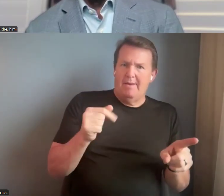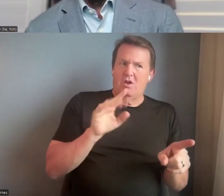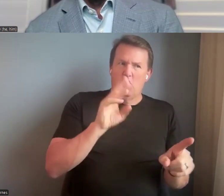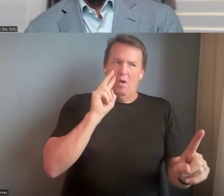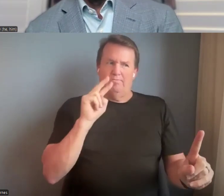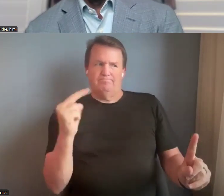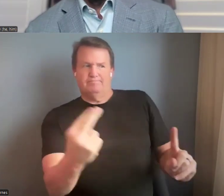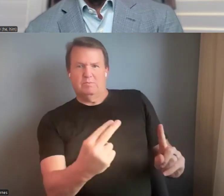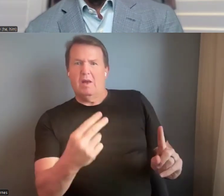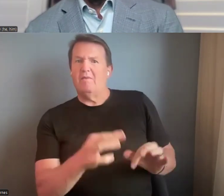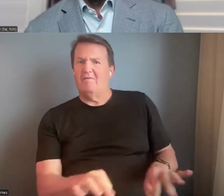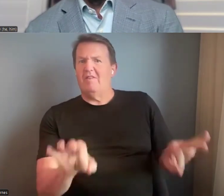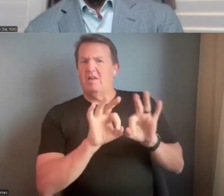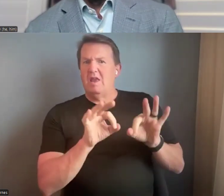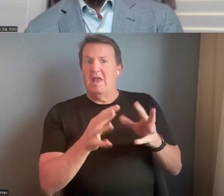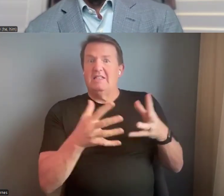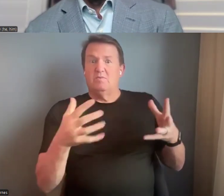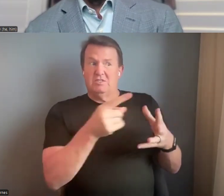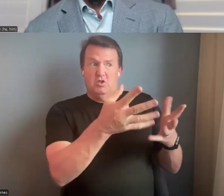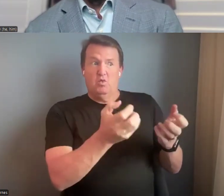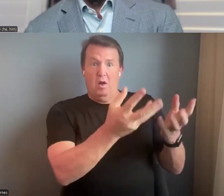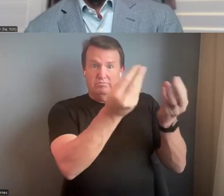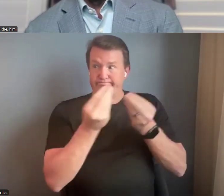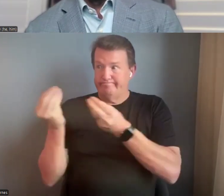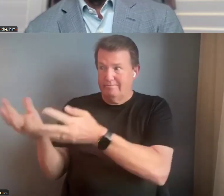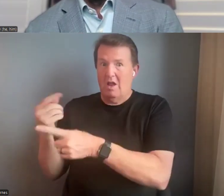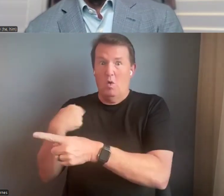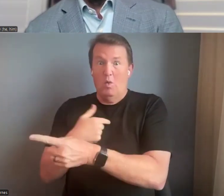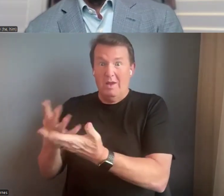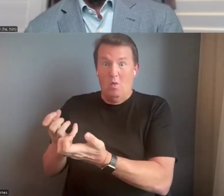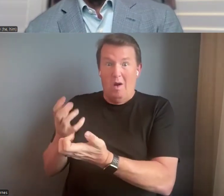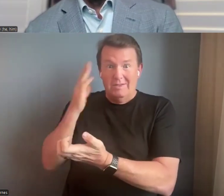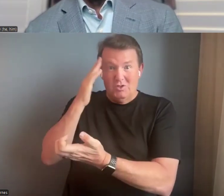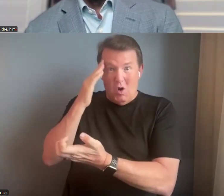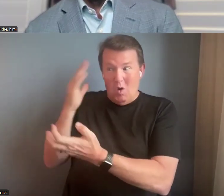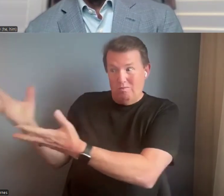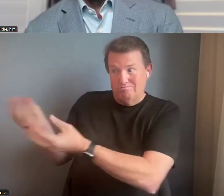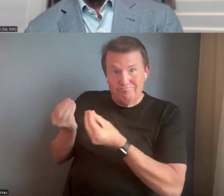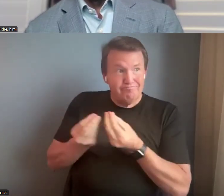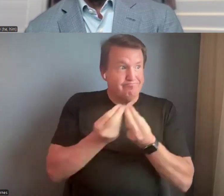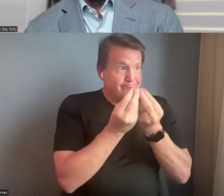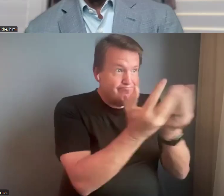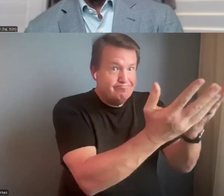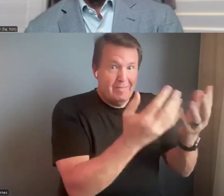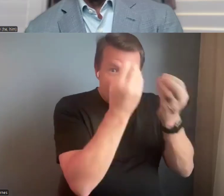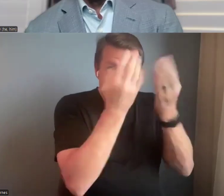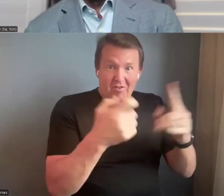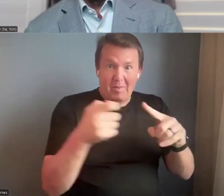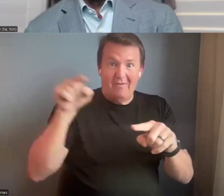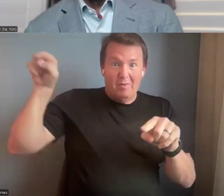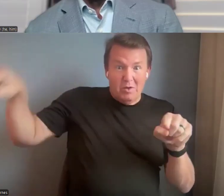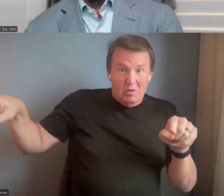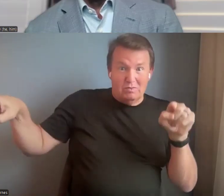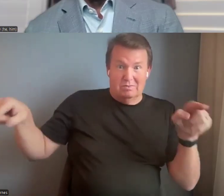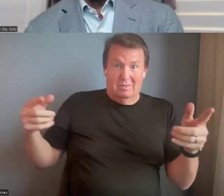think as much as you want to bring information back, we want to hear information from your community and their perspective and really help it inform